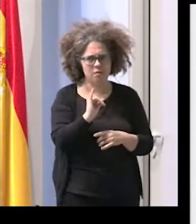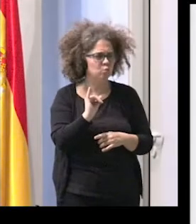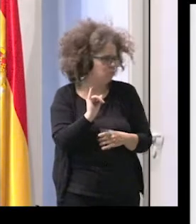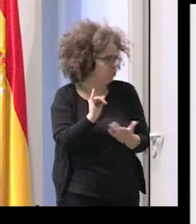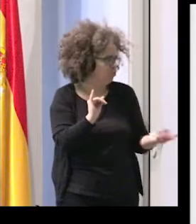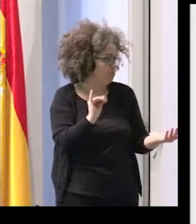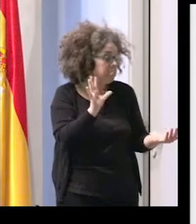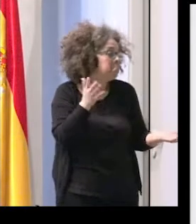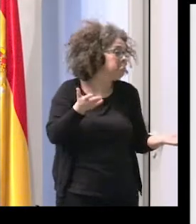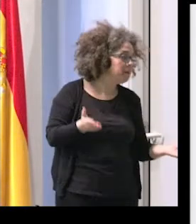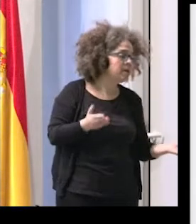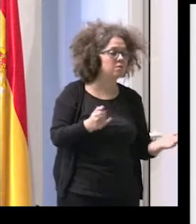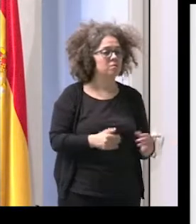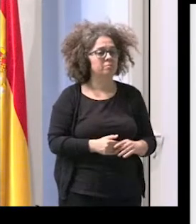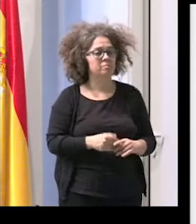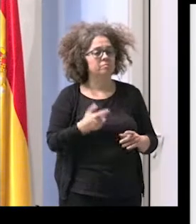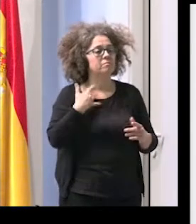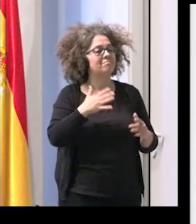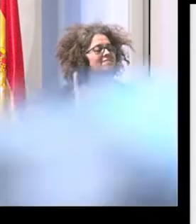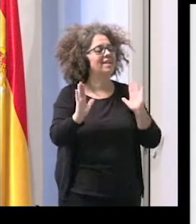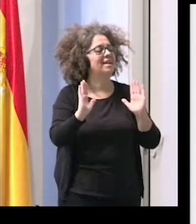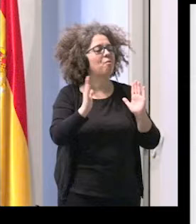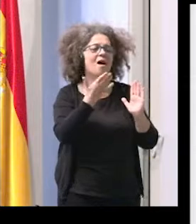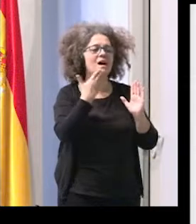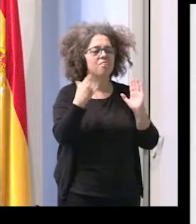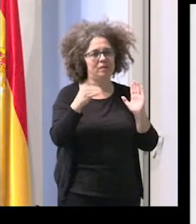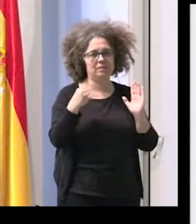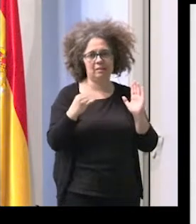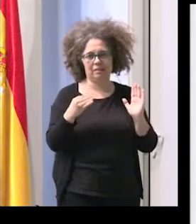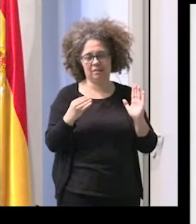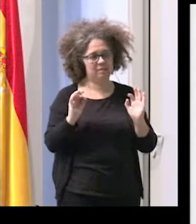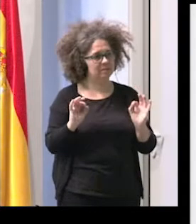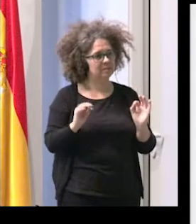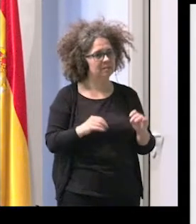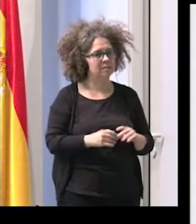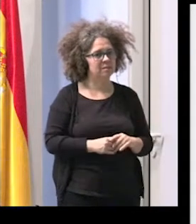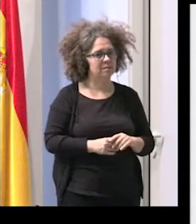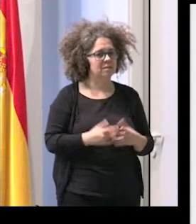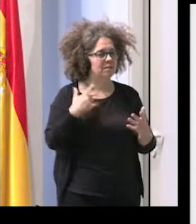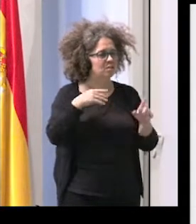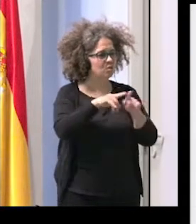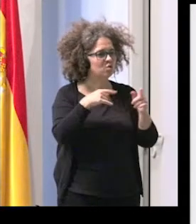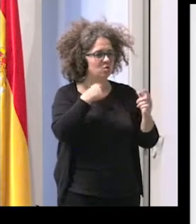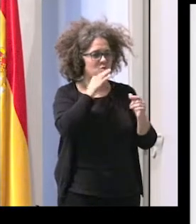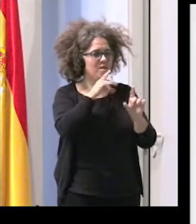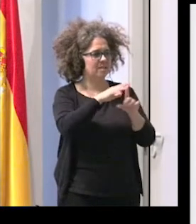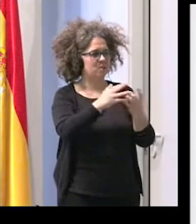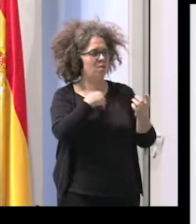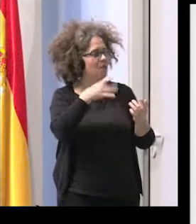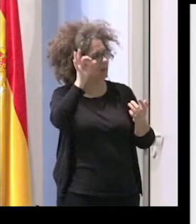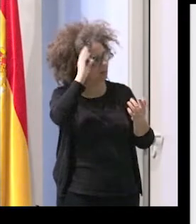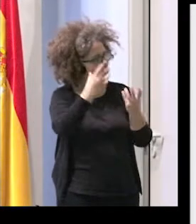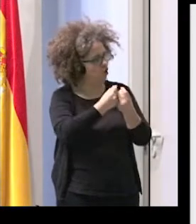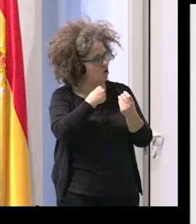that adolescents are removing themselves from difficult situations listening. And you can see that